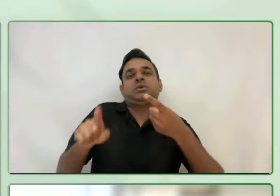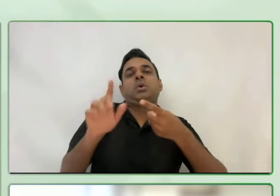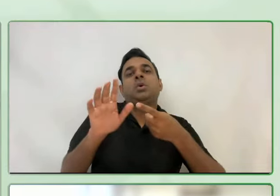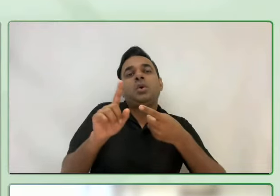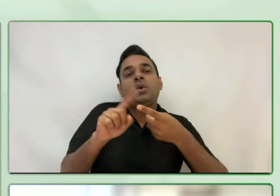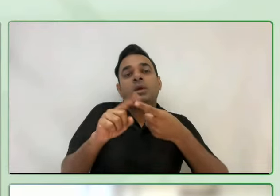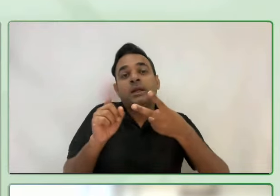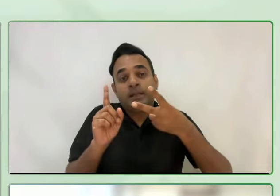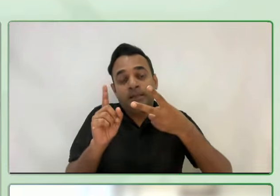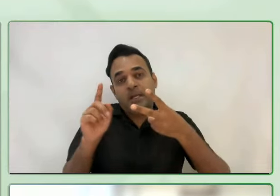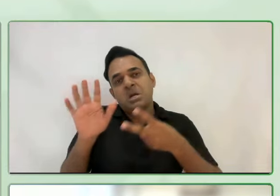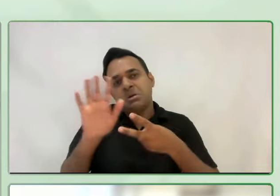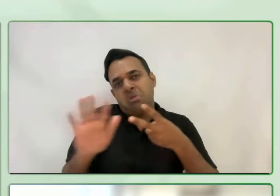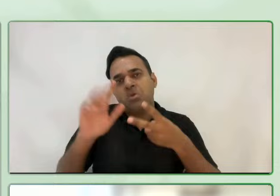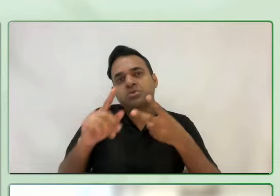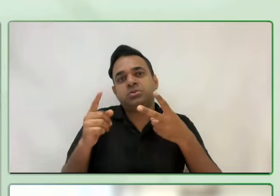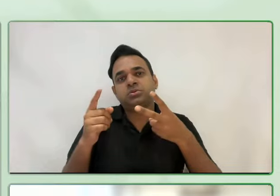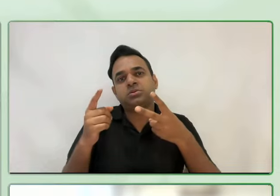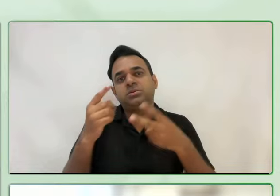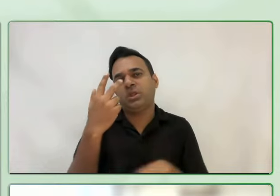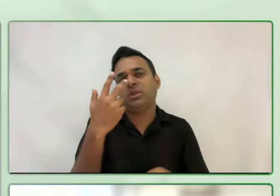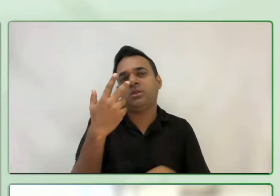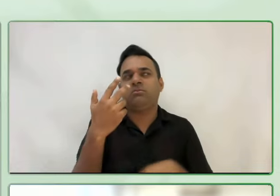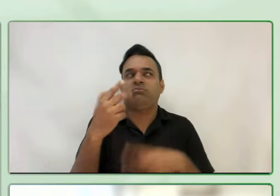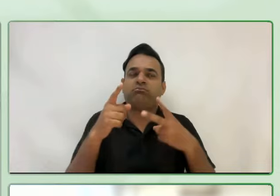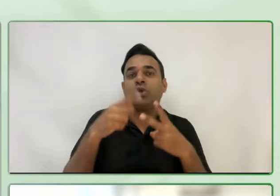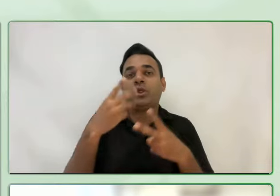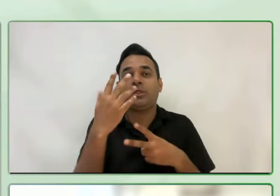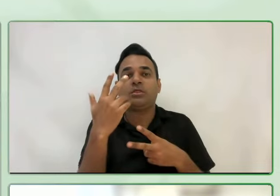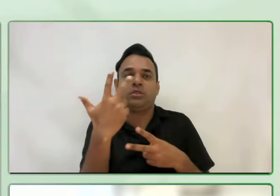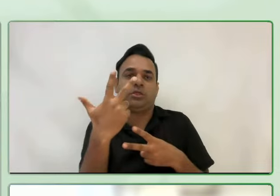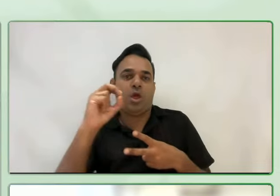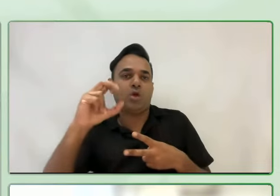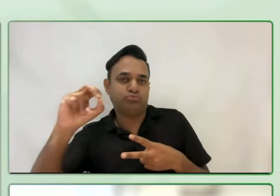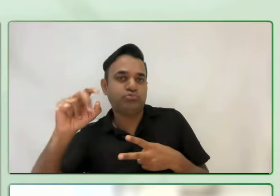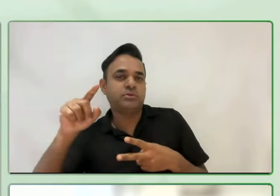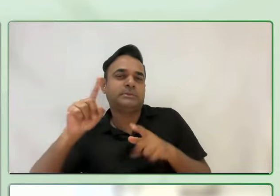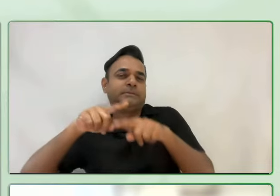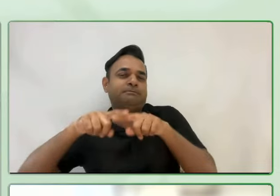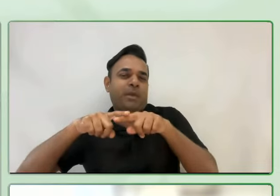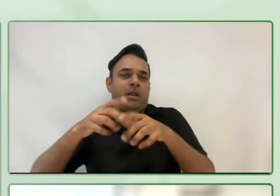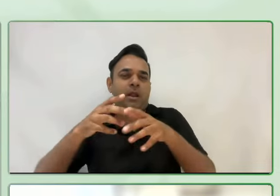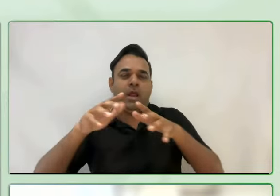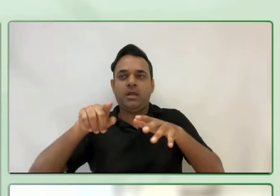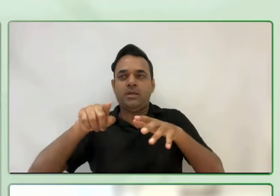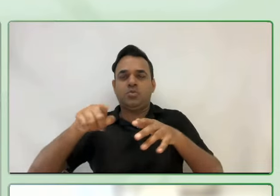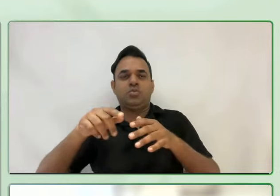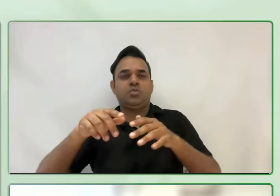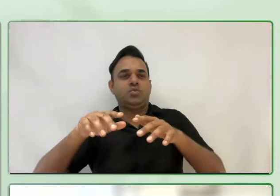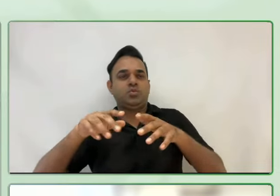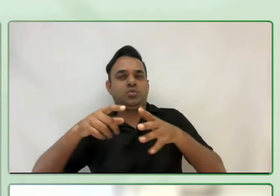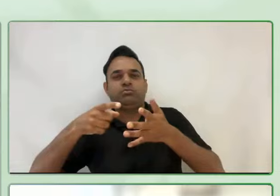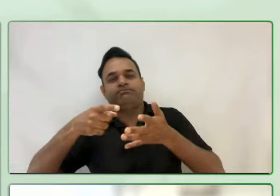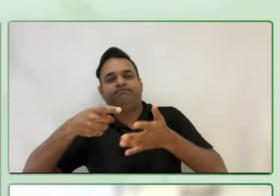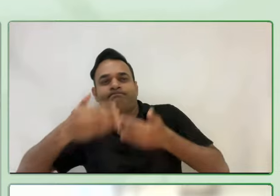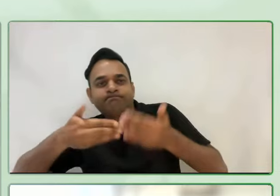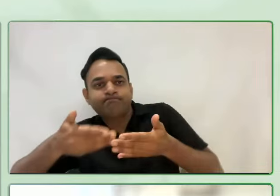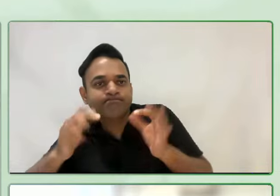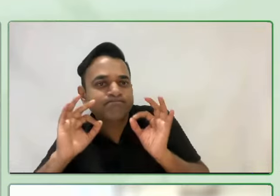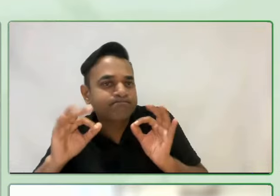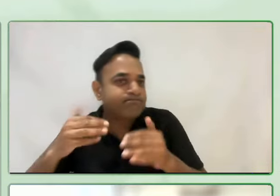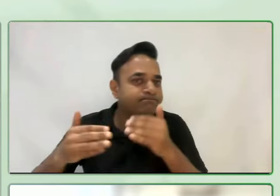again, $400. And finally, training, similar cost, $400. So training and